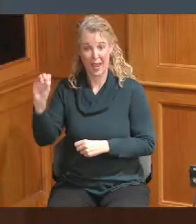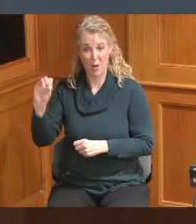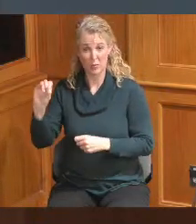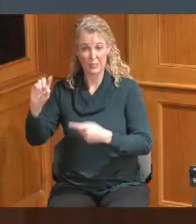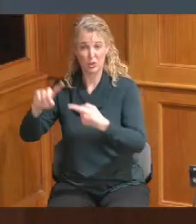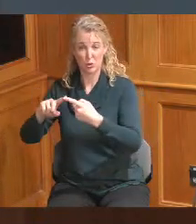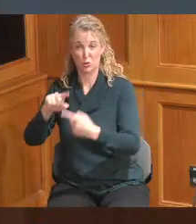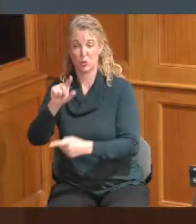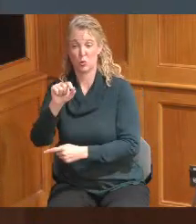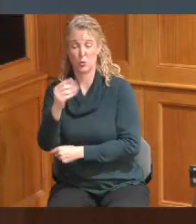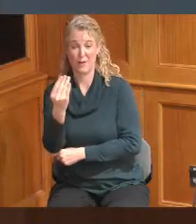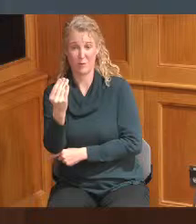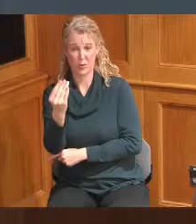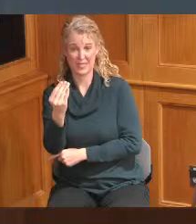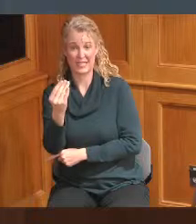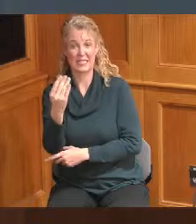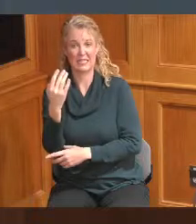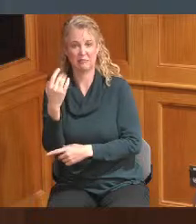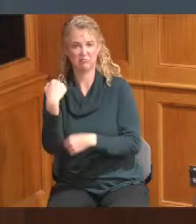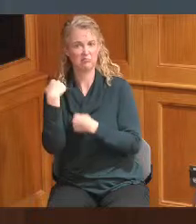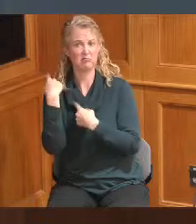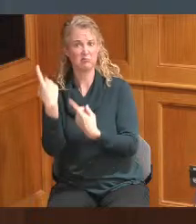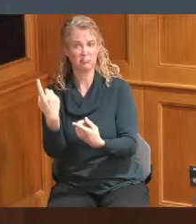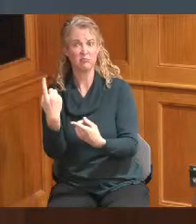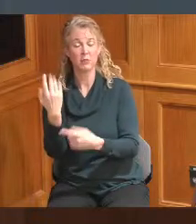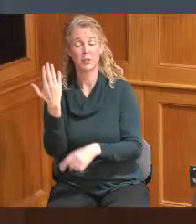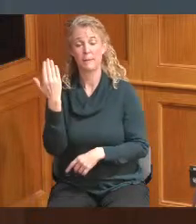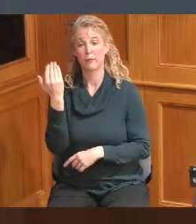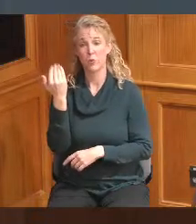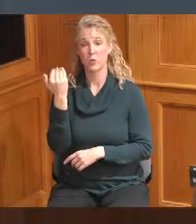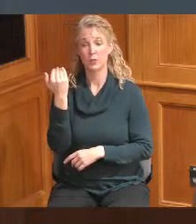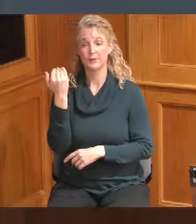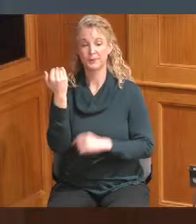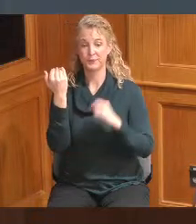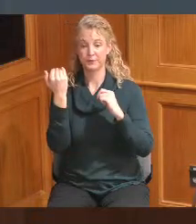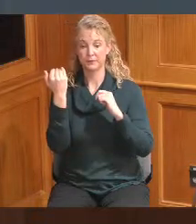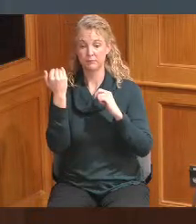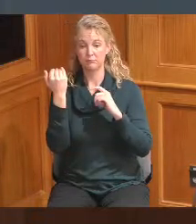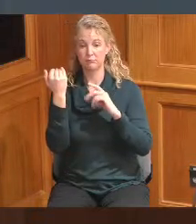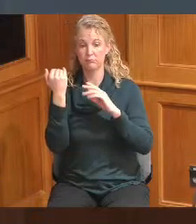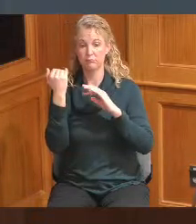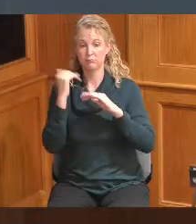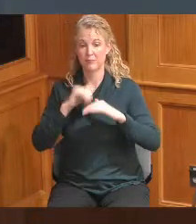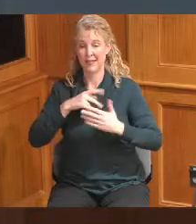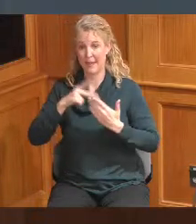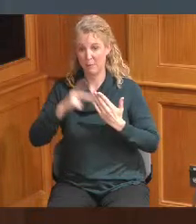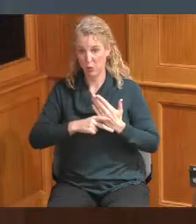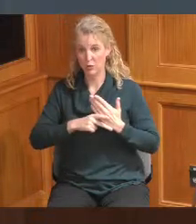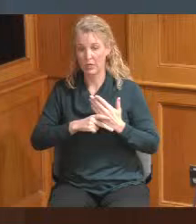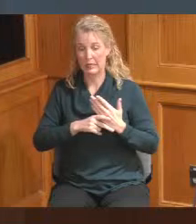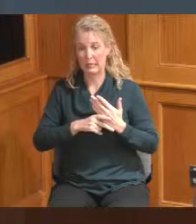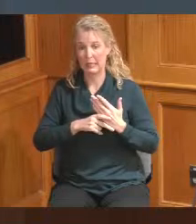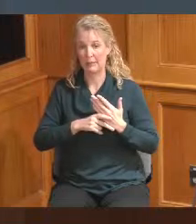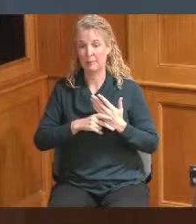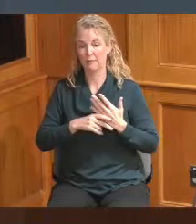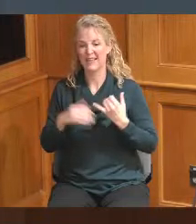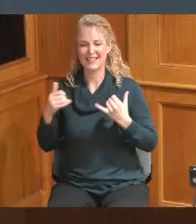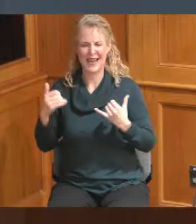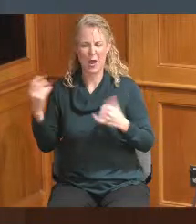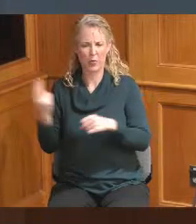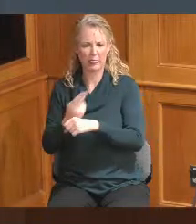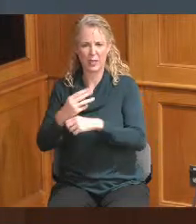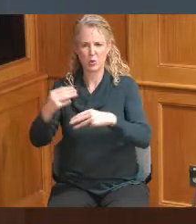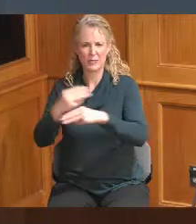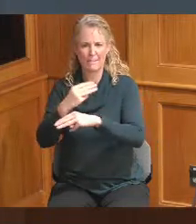the metro areas were removed from the program by the Department of Homeland Security. And then they have a formula they use to figure